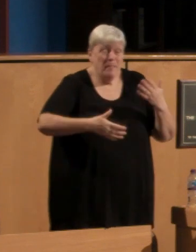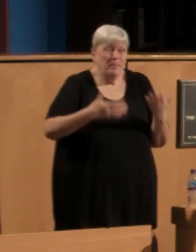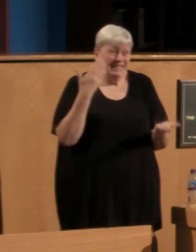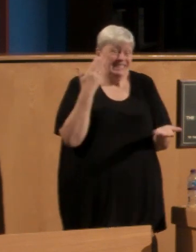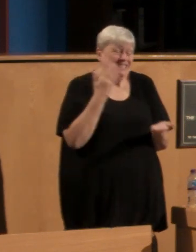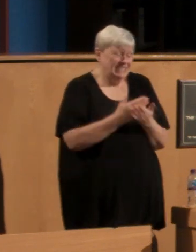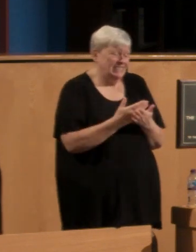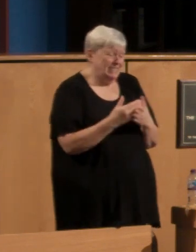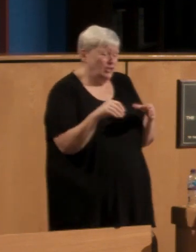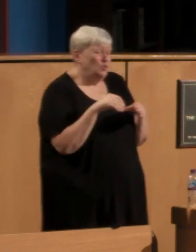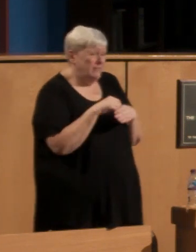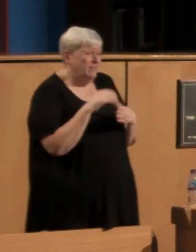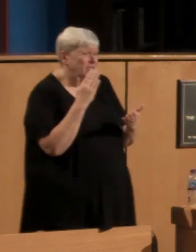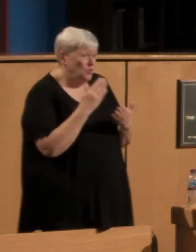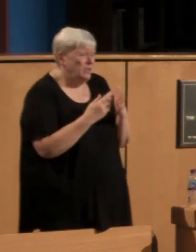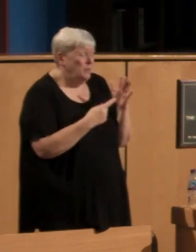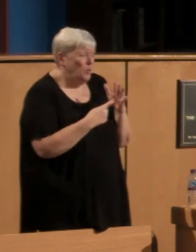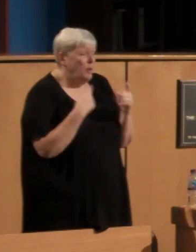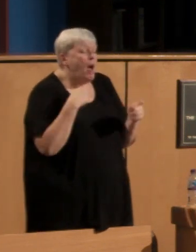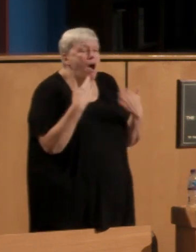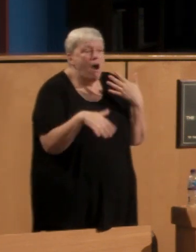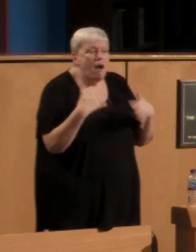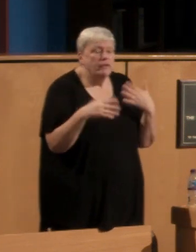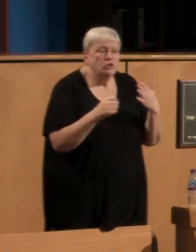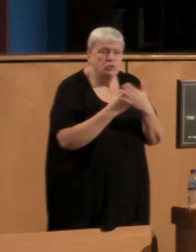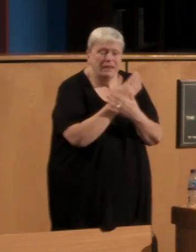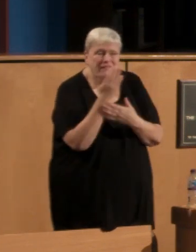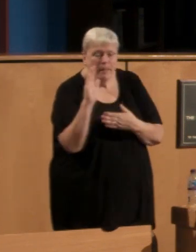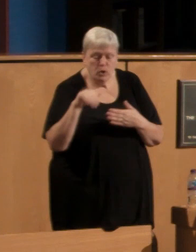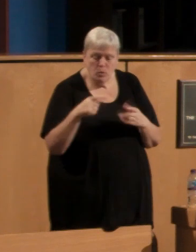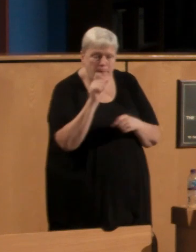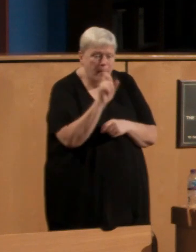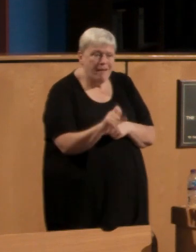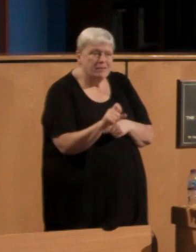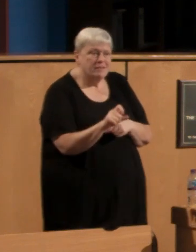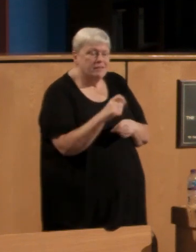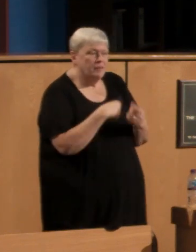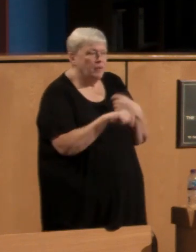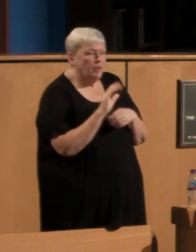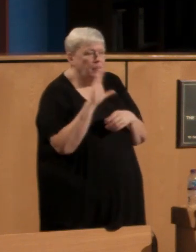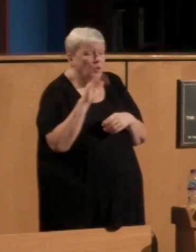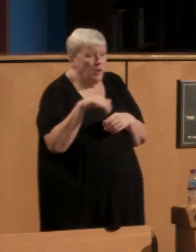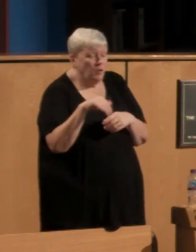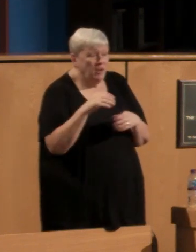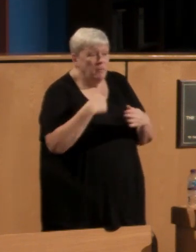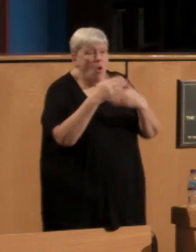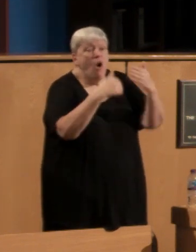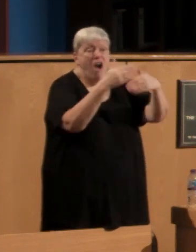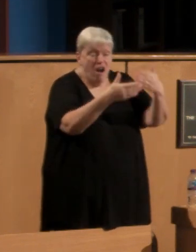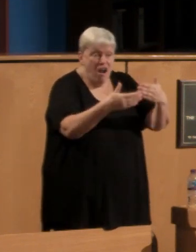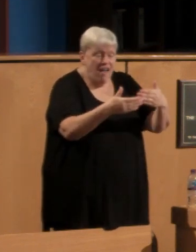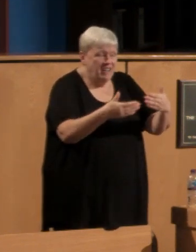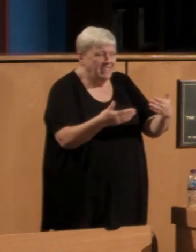stereotype, I think it can be really harmful to the development of a queer person as they get queer and queer over time, which happens to the best of us,